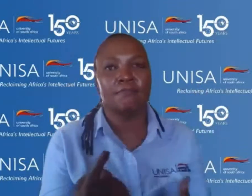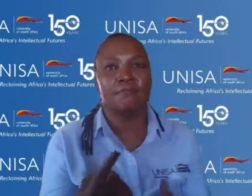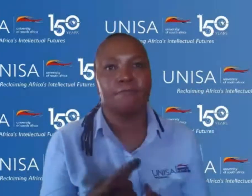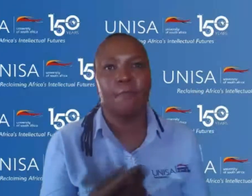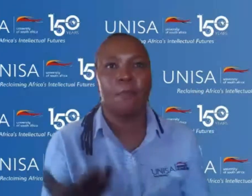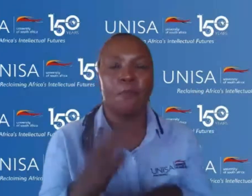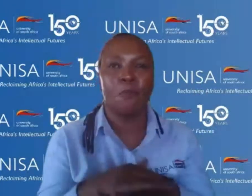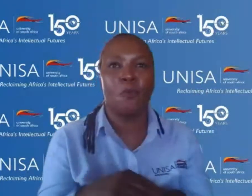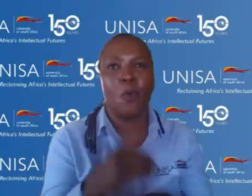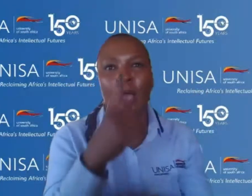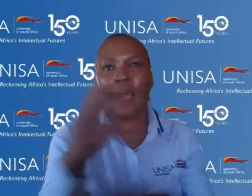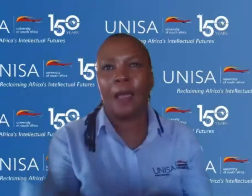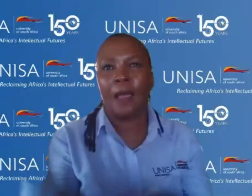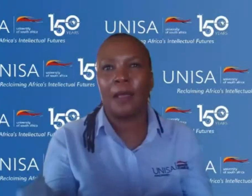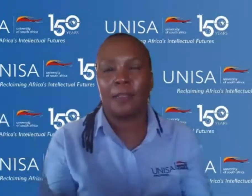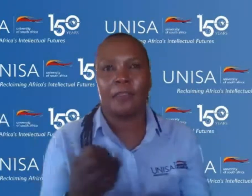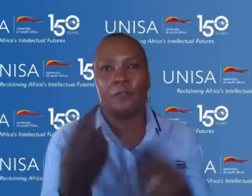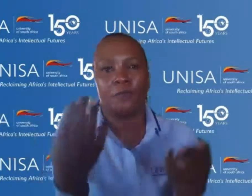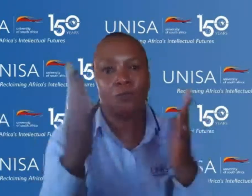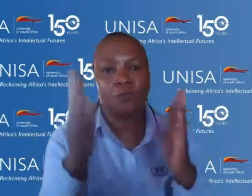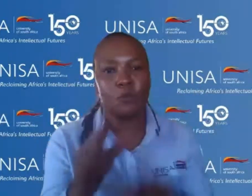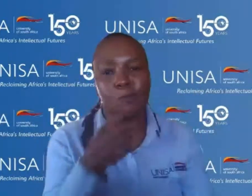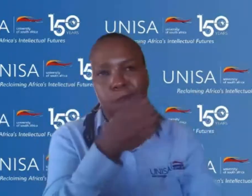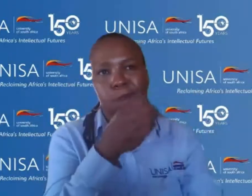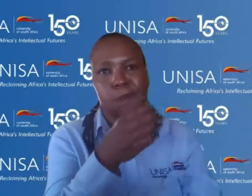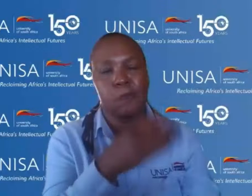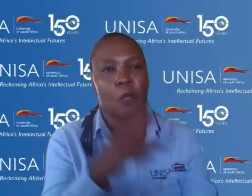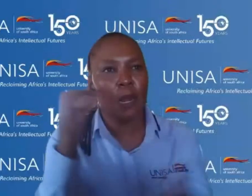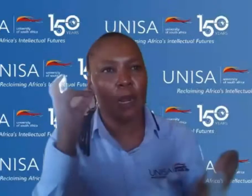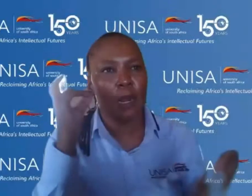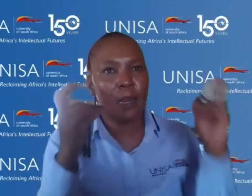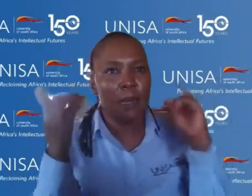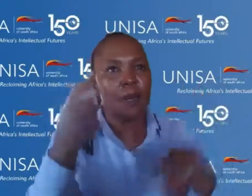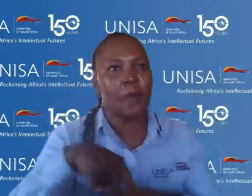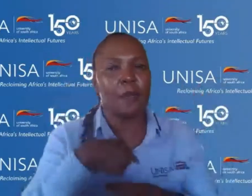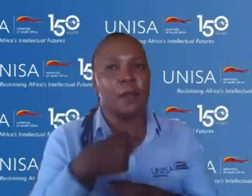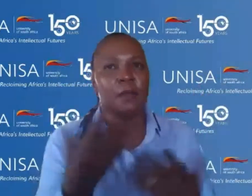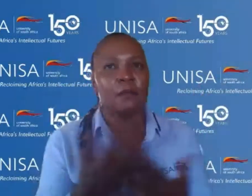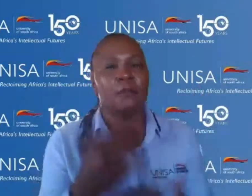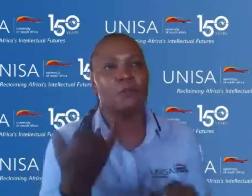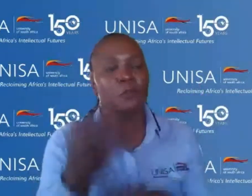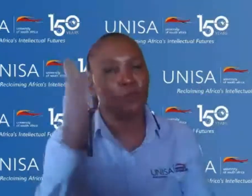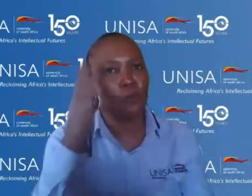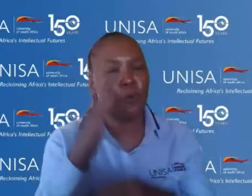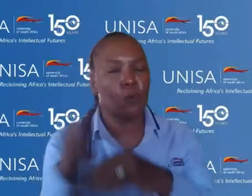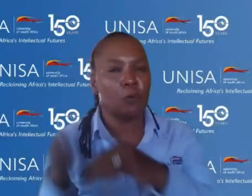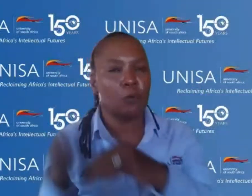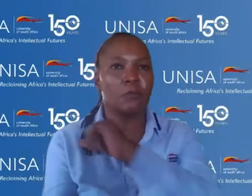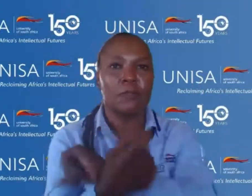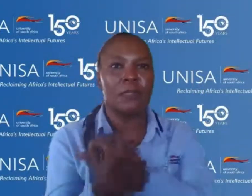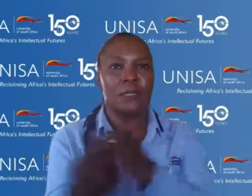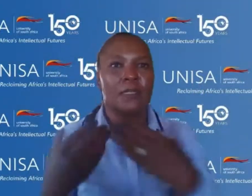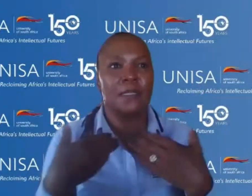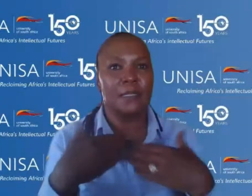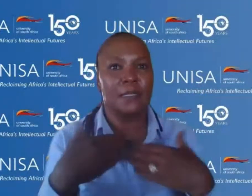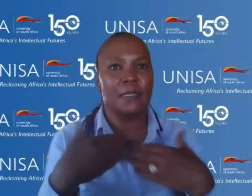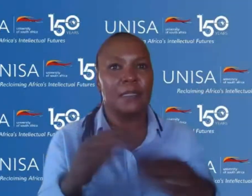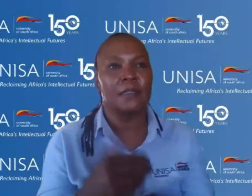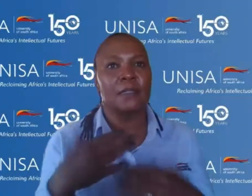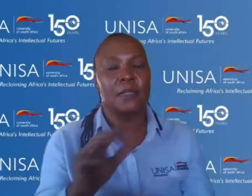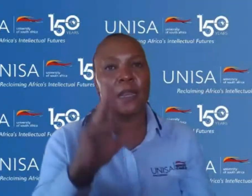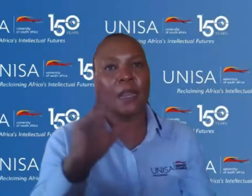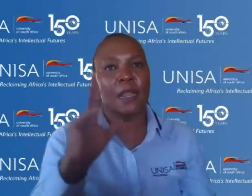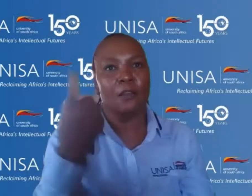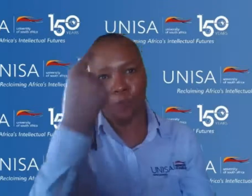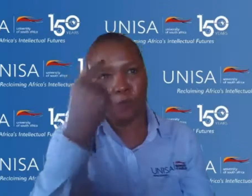were tuned in, at least to listen to us. We know the session, the colleagues started at least at 9 this morning. I was part of